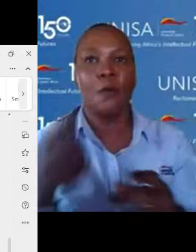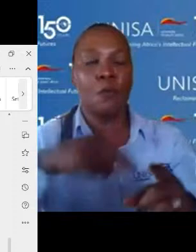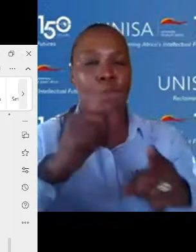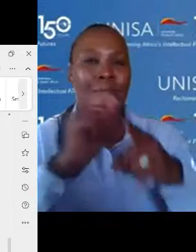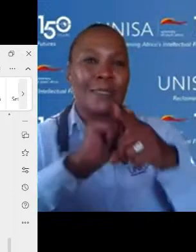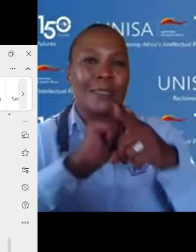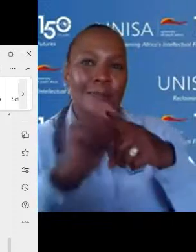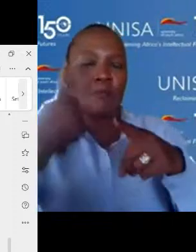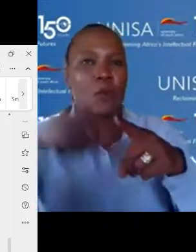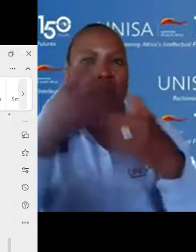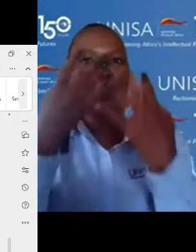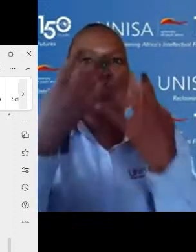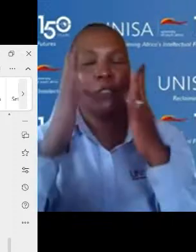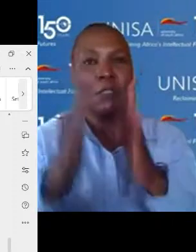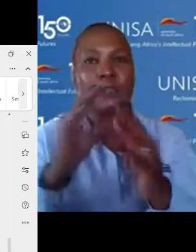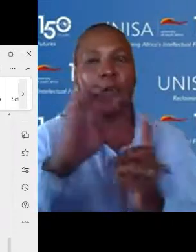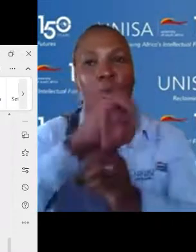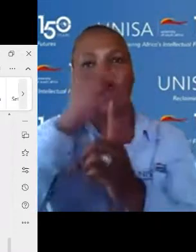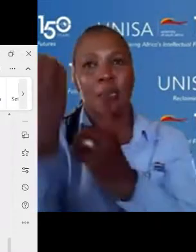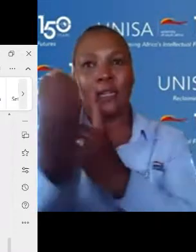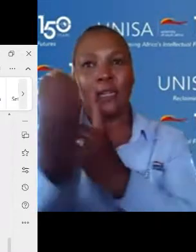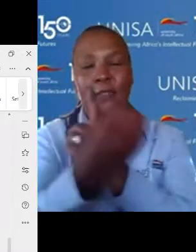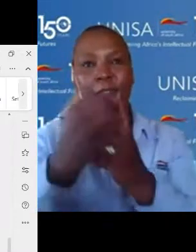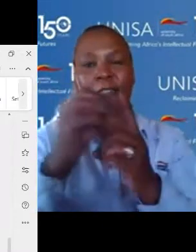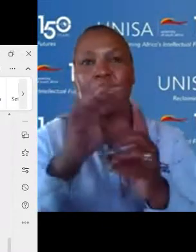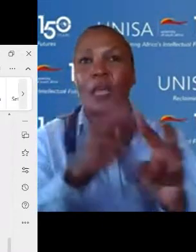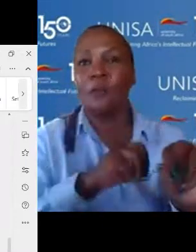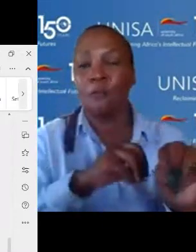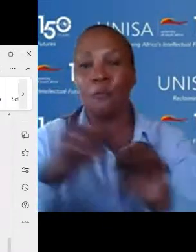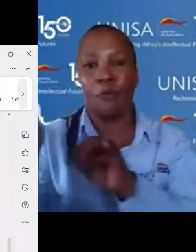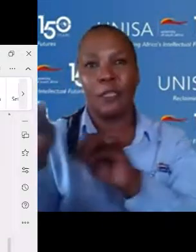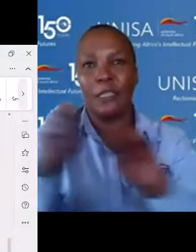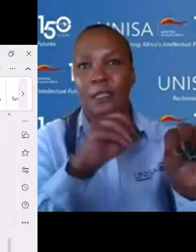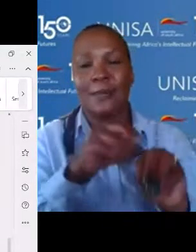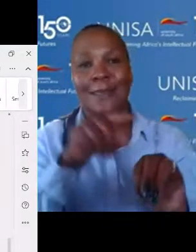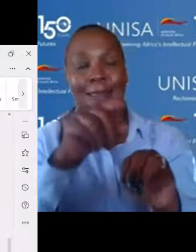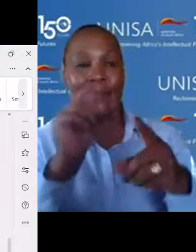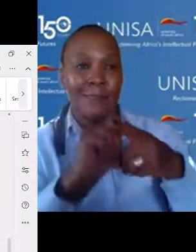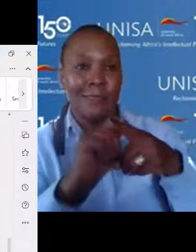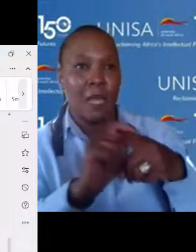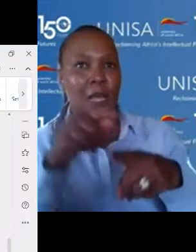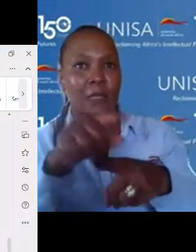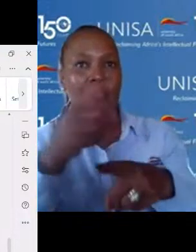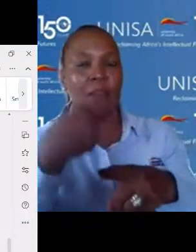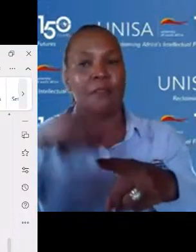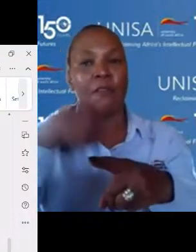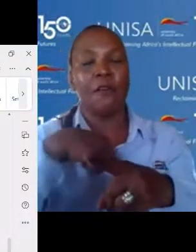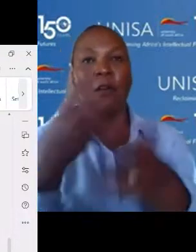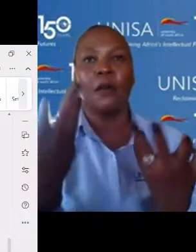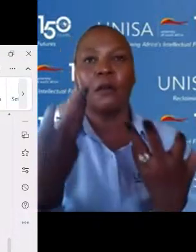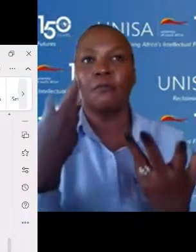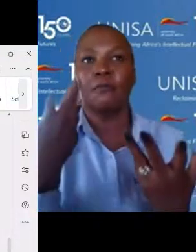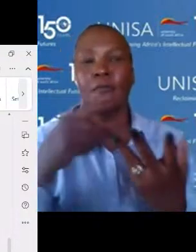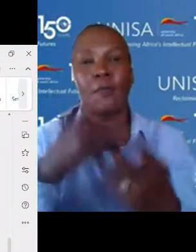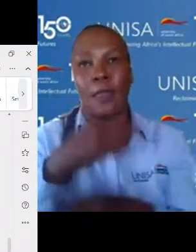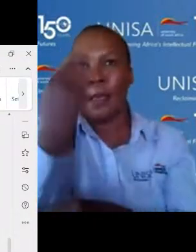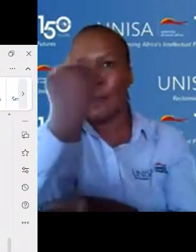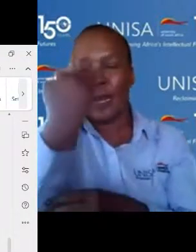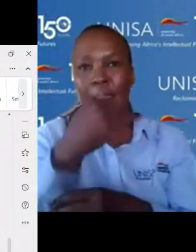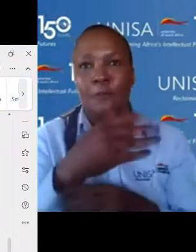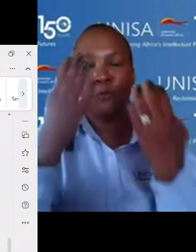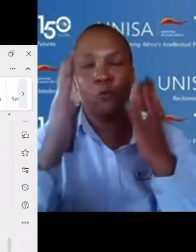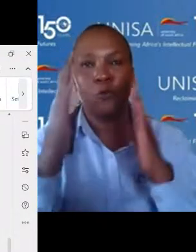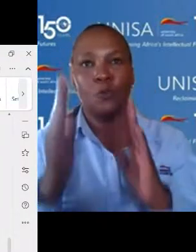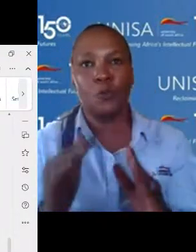on orientation and mobility. This training, it is for blind students and